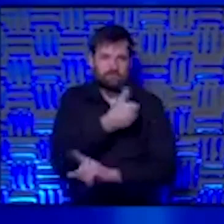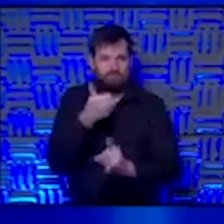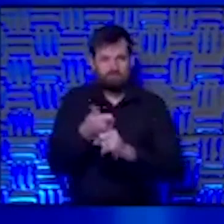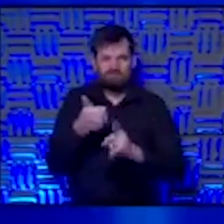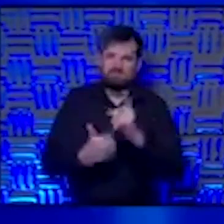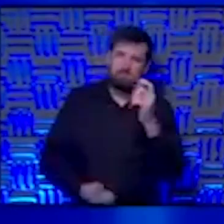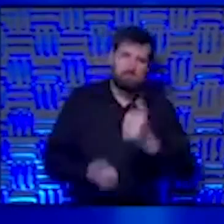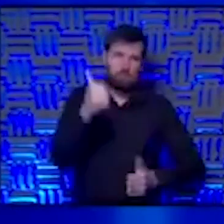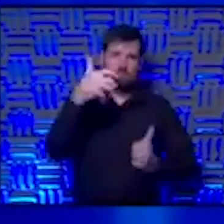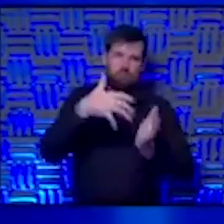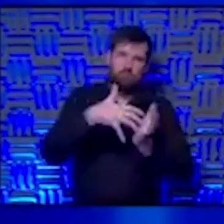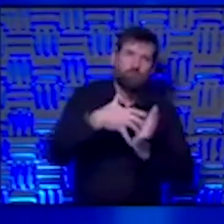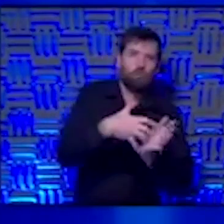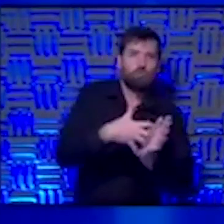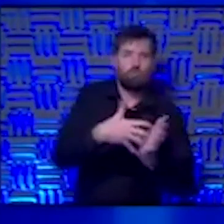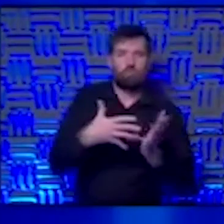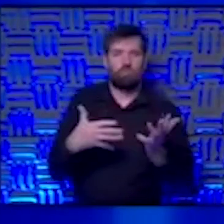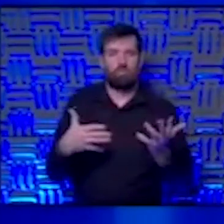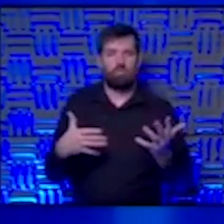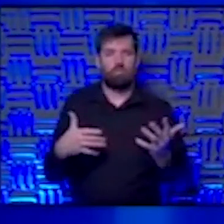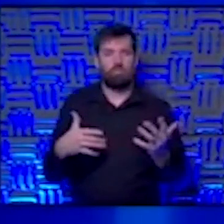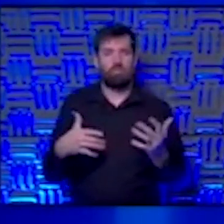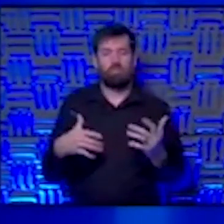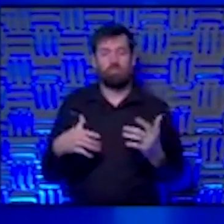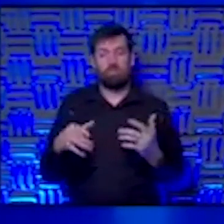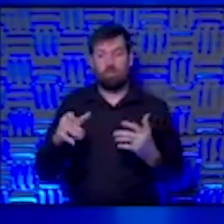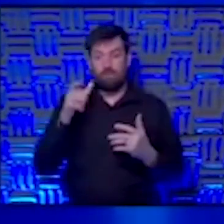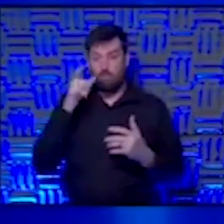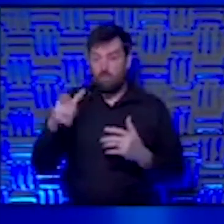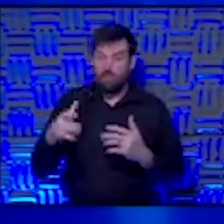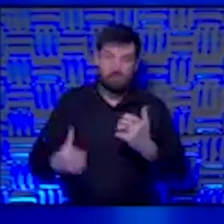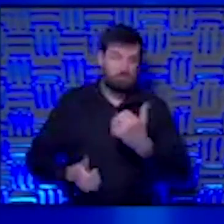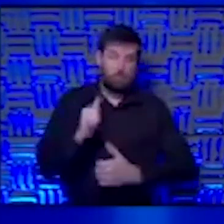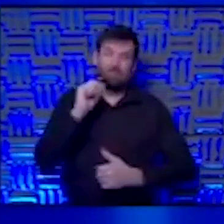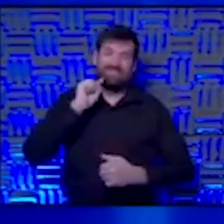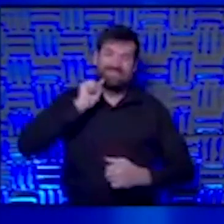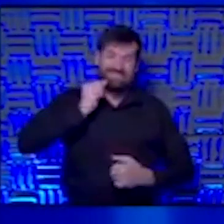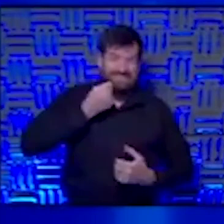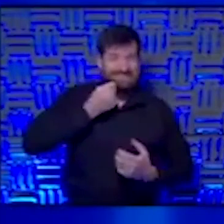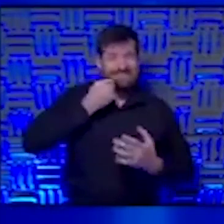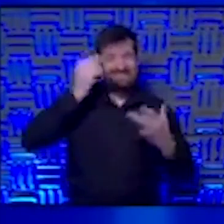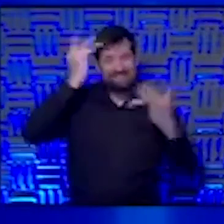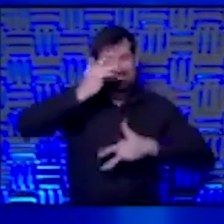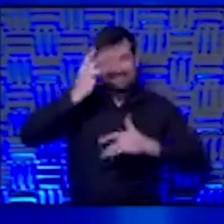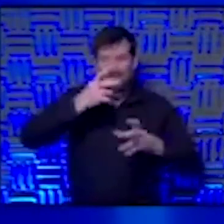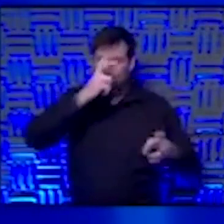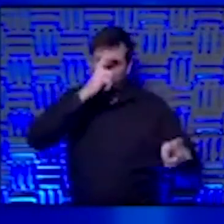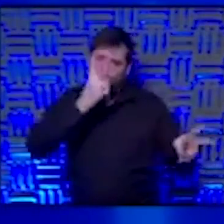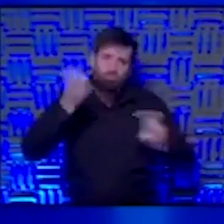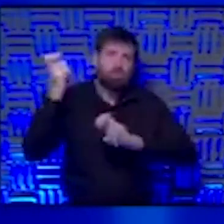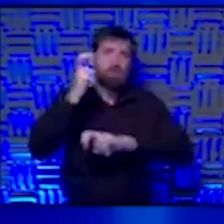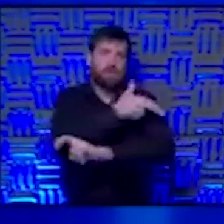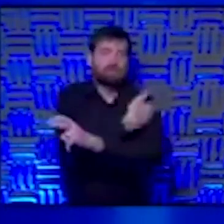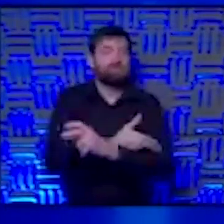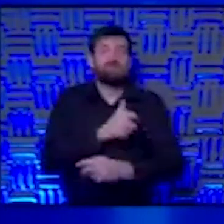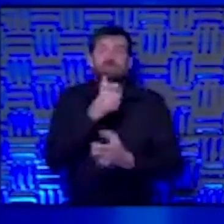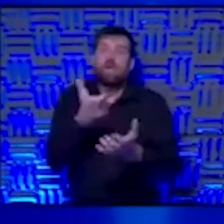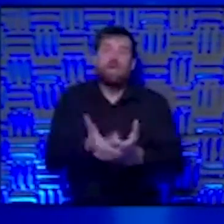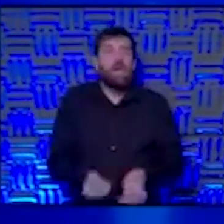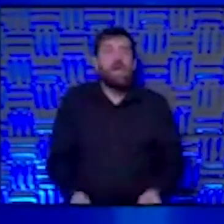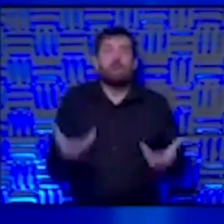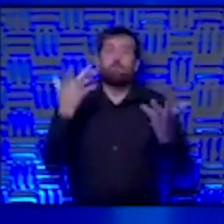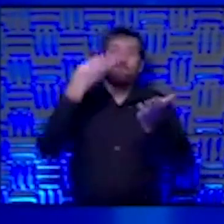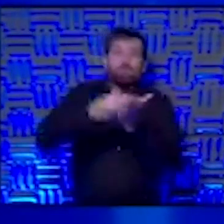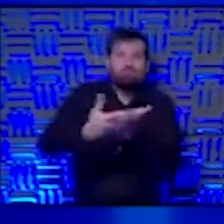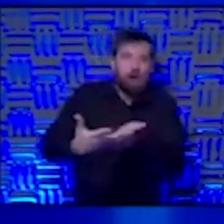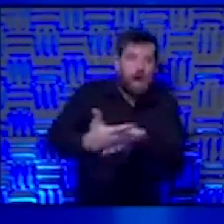most vulnerable, because that's where the people who are going to come in and get the sickest in the hospital. It's not how much money you make. It's not who you are. It's